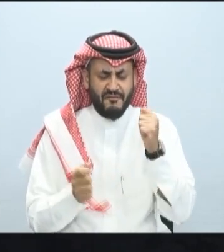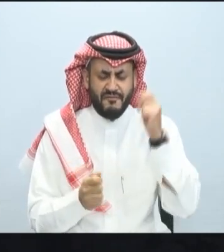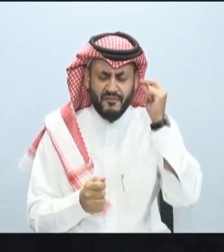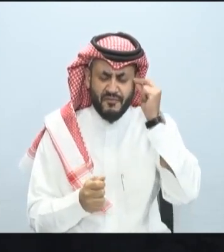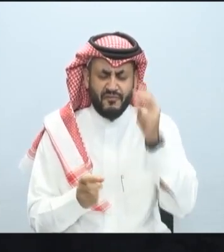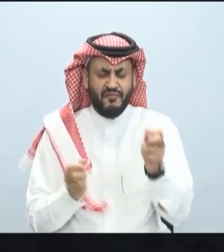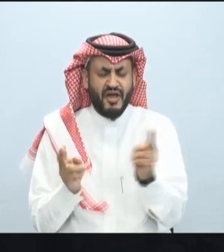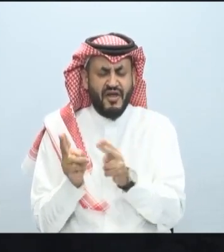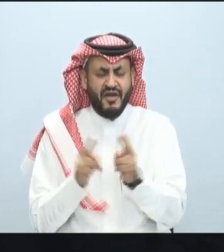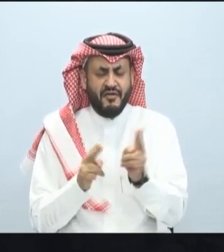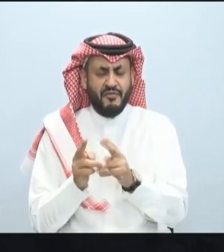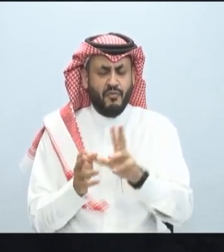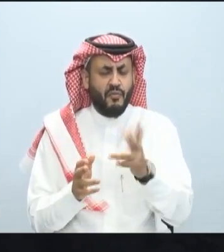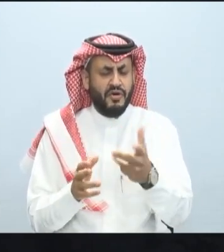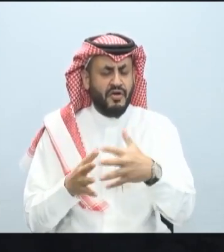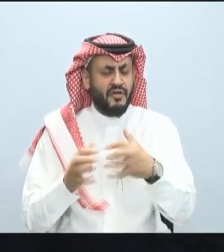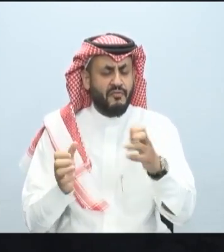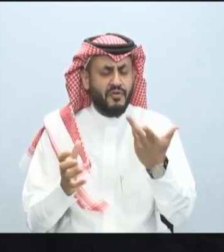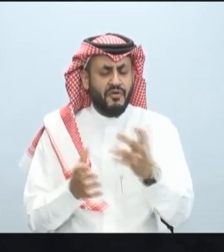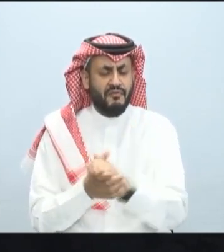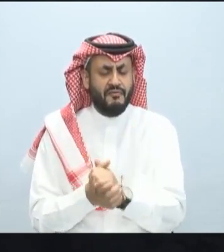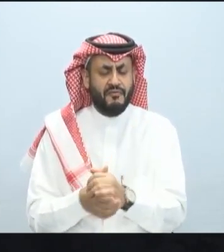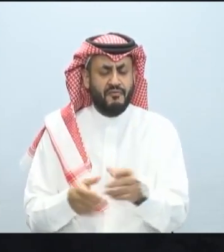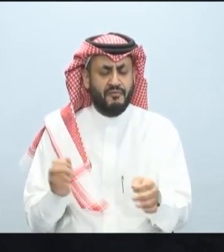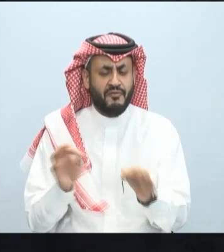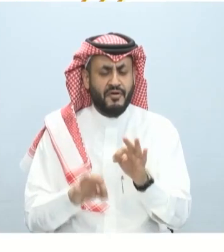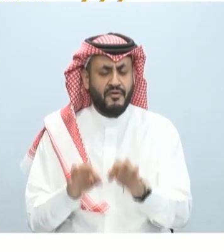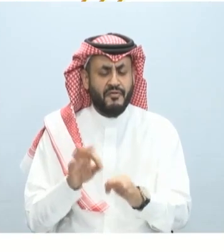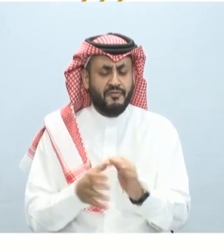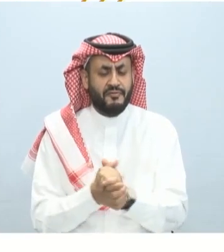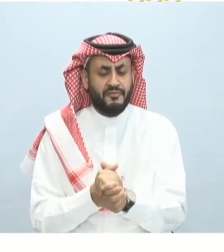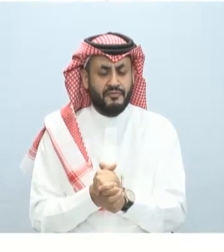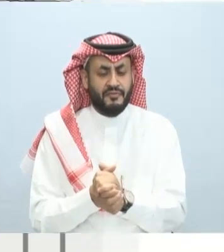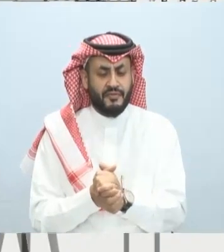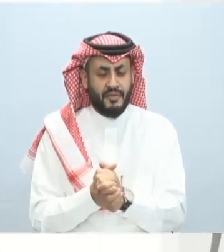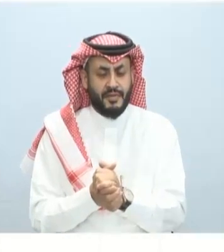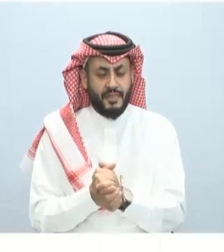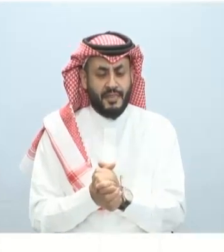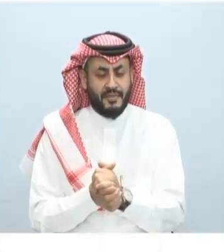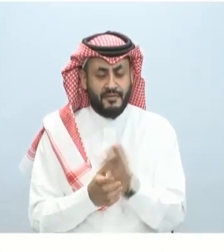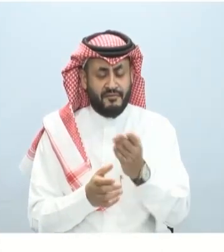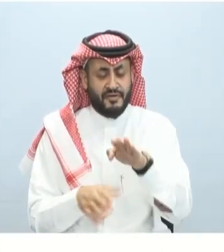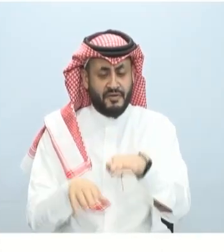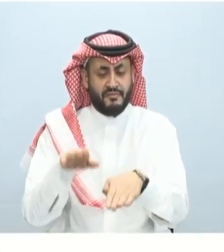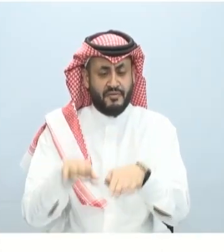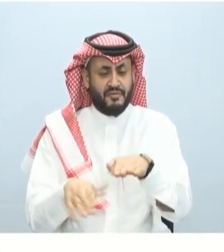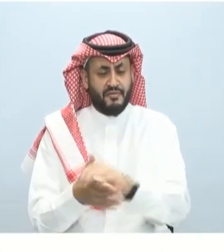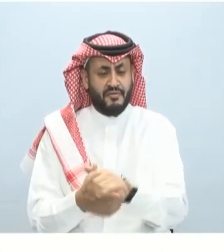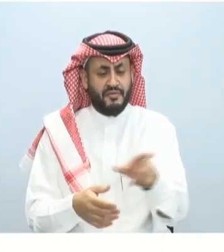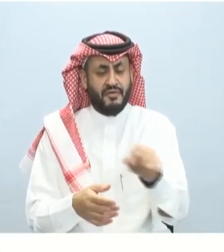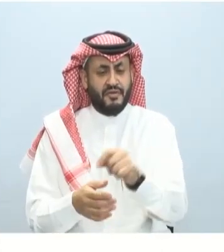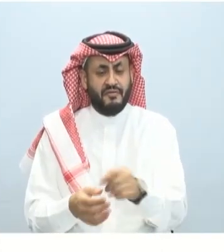what is a formula or what is a movie formula, you can completely just compare it to